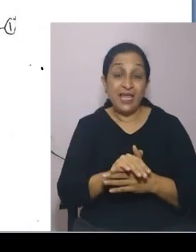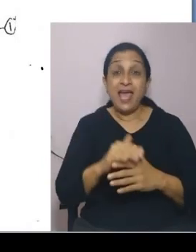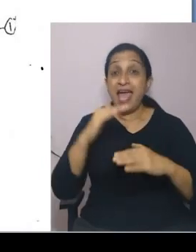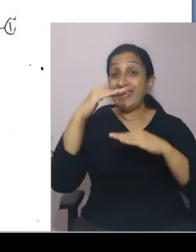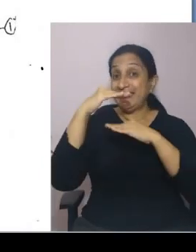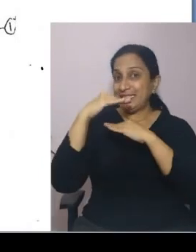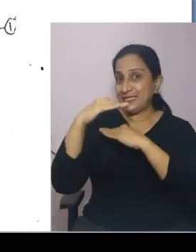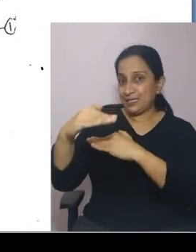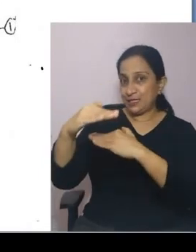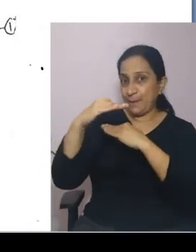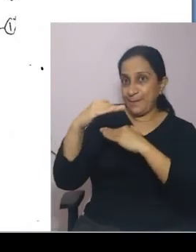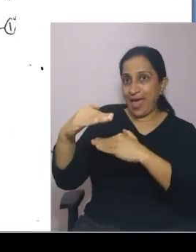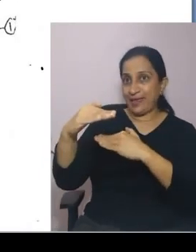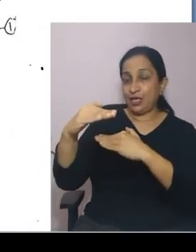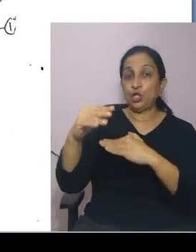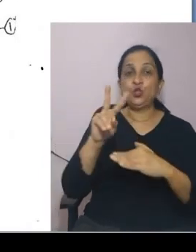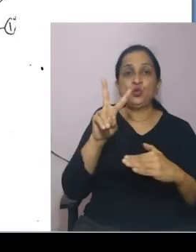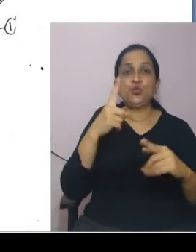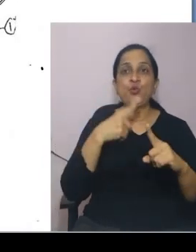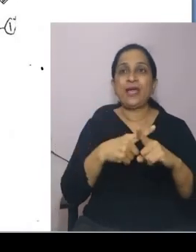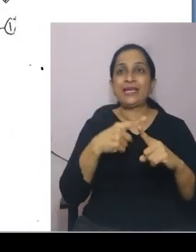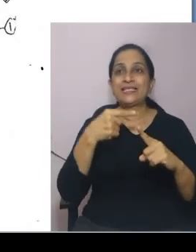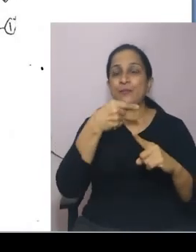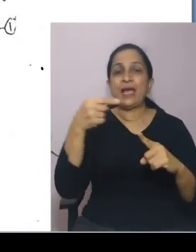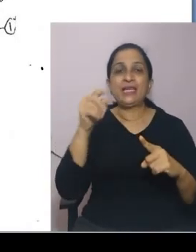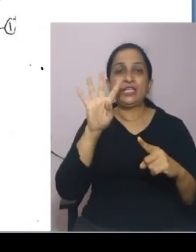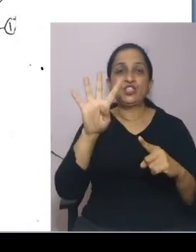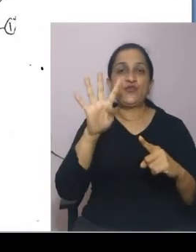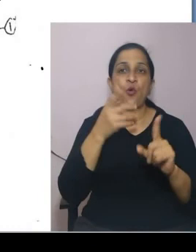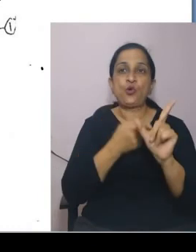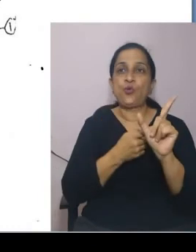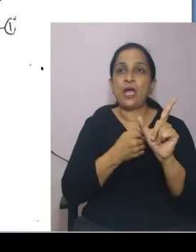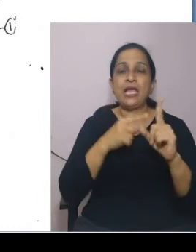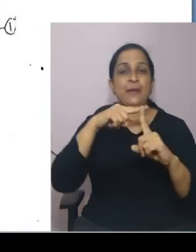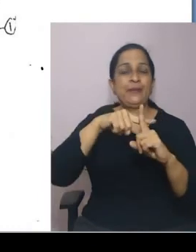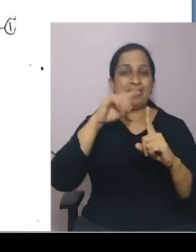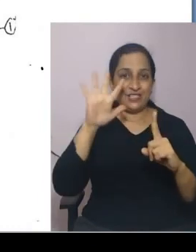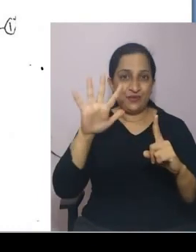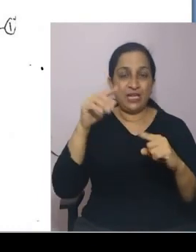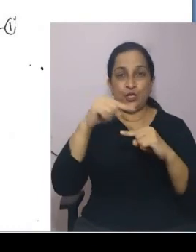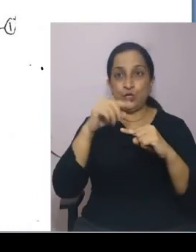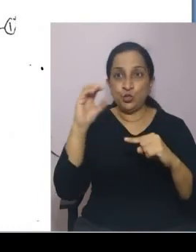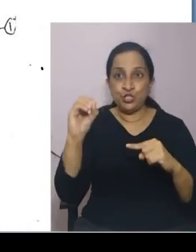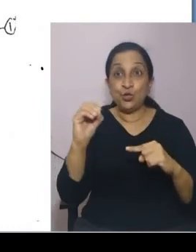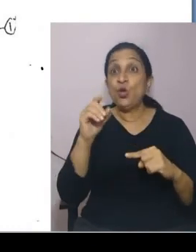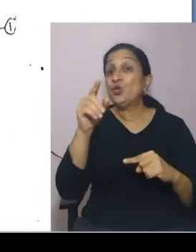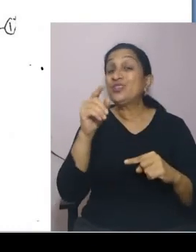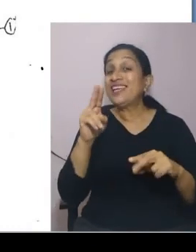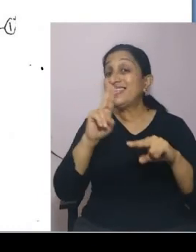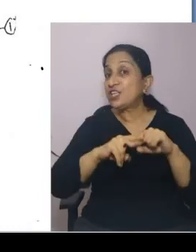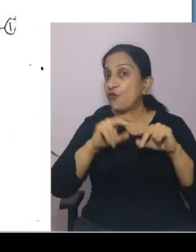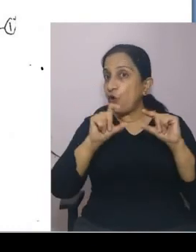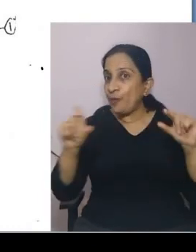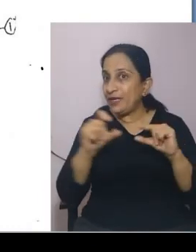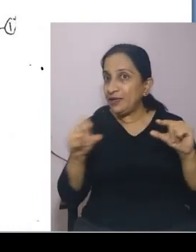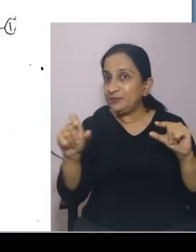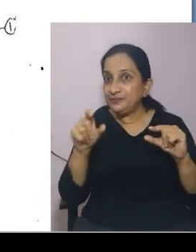Remember, there is a formula for parallel lines. It will be m into